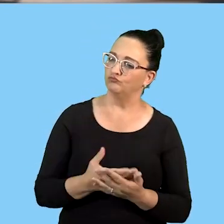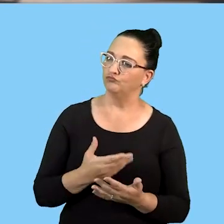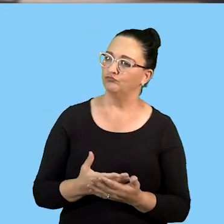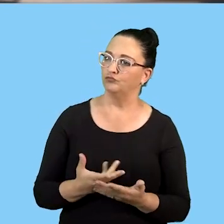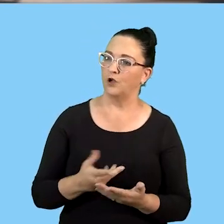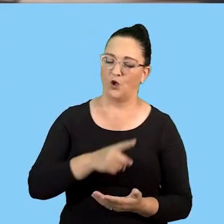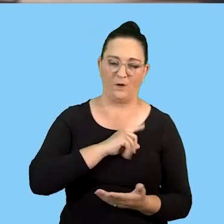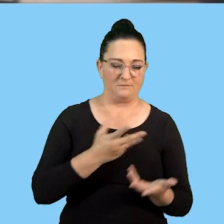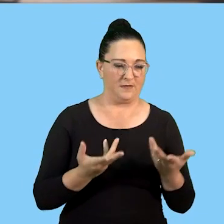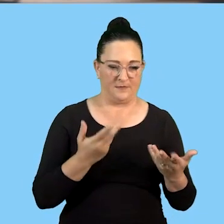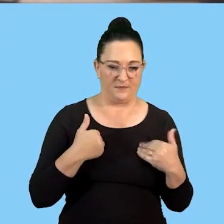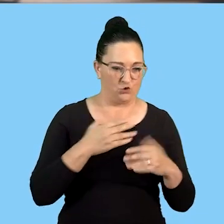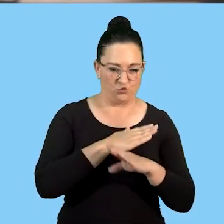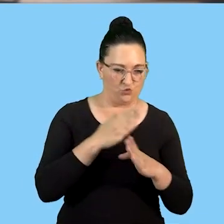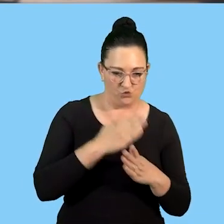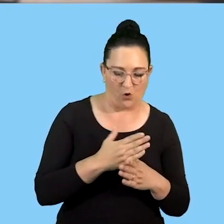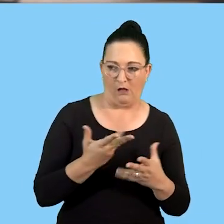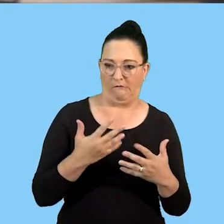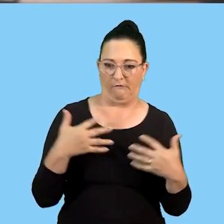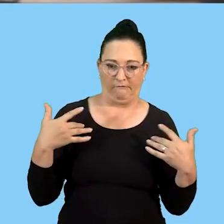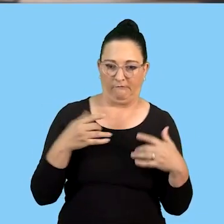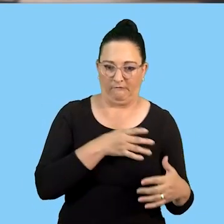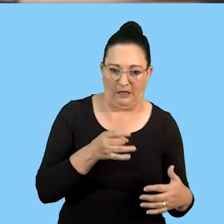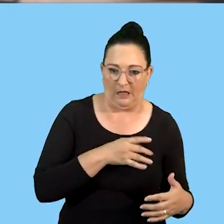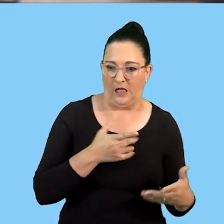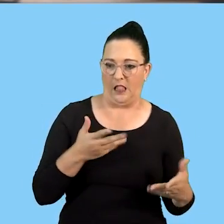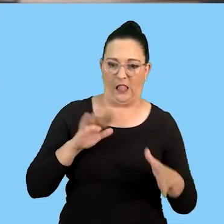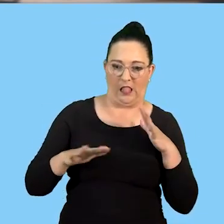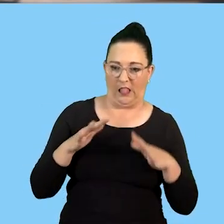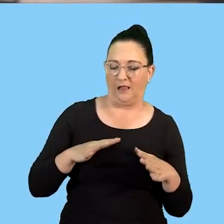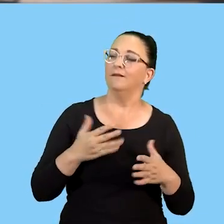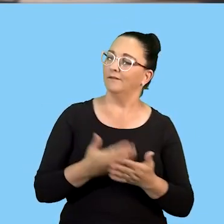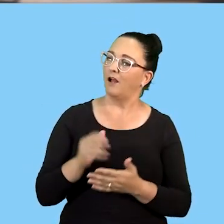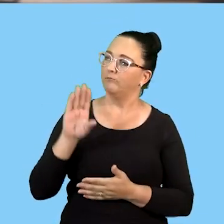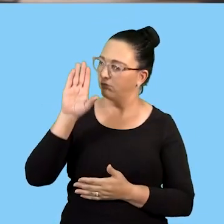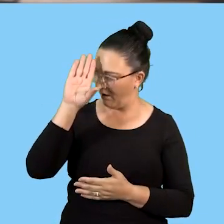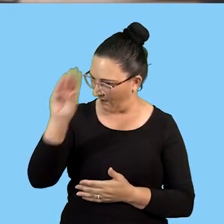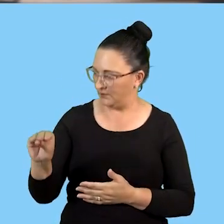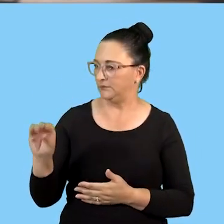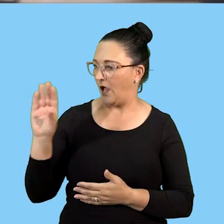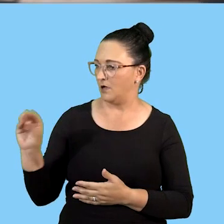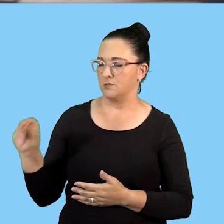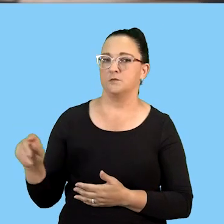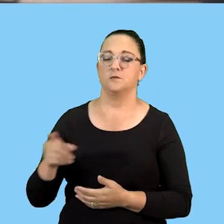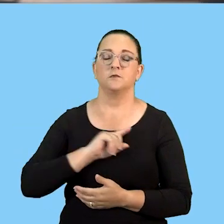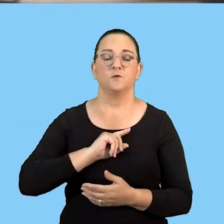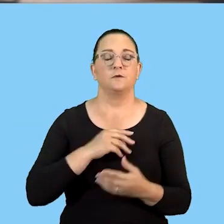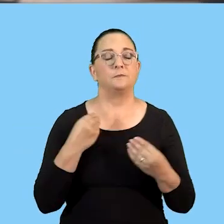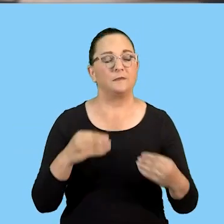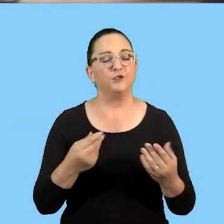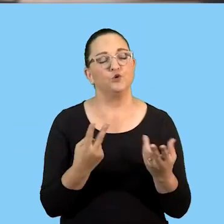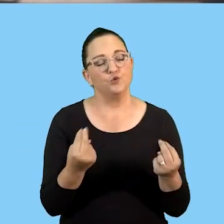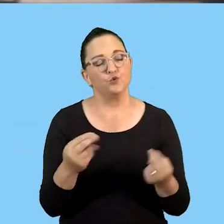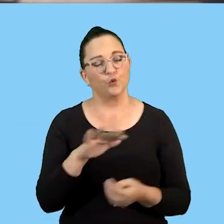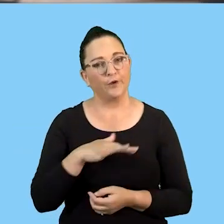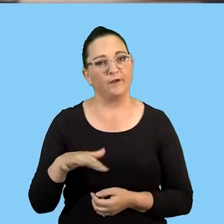will reduce insecurity, anxiety, or fear. So while I'm being inducted into the new environment,